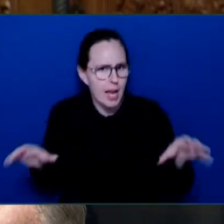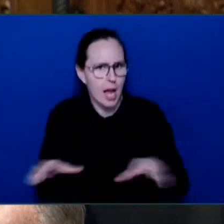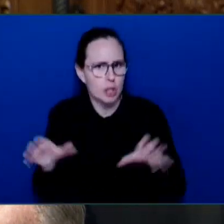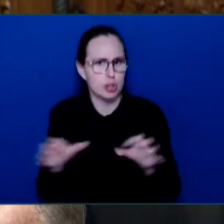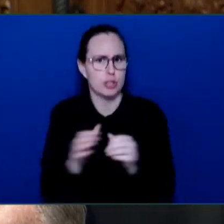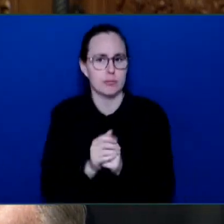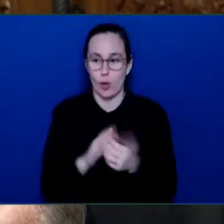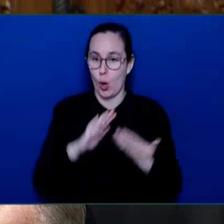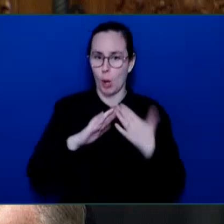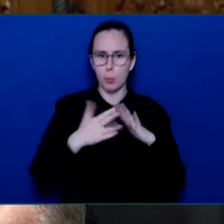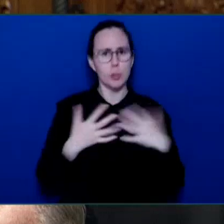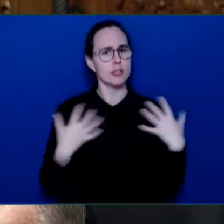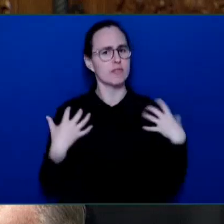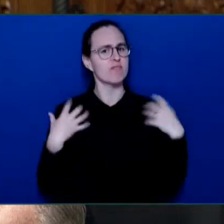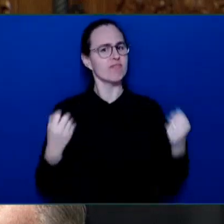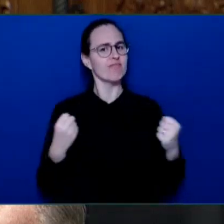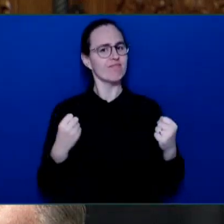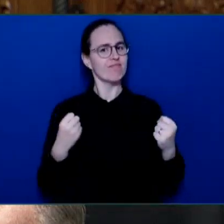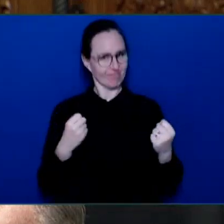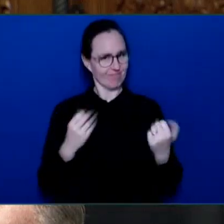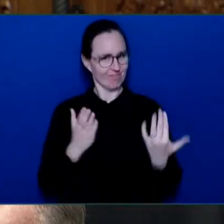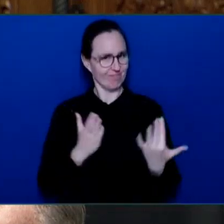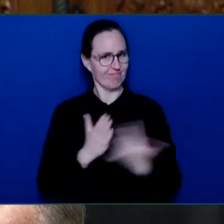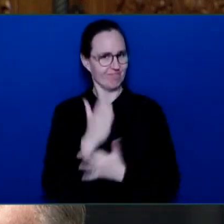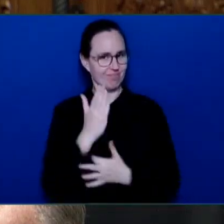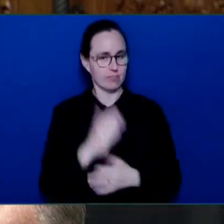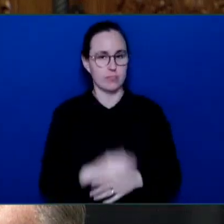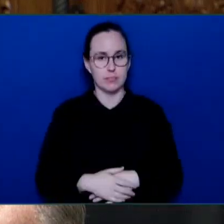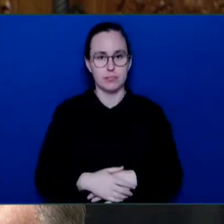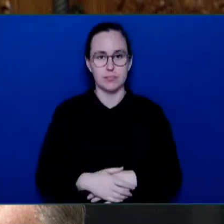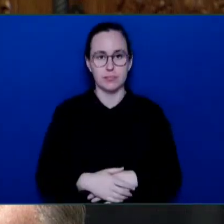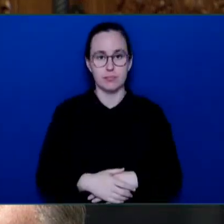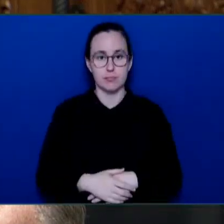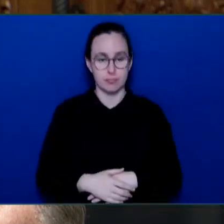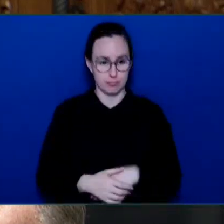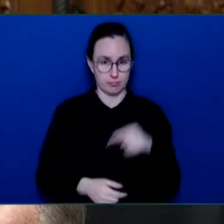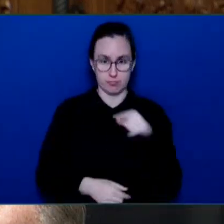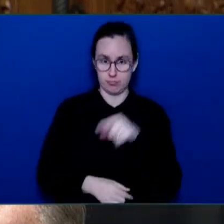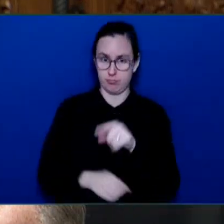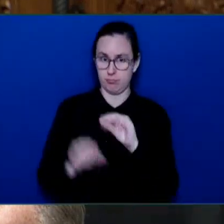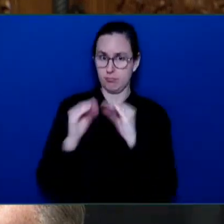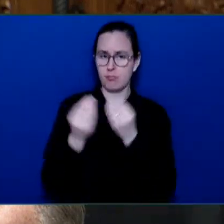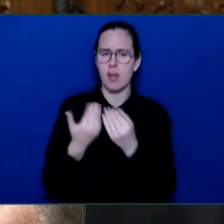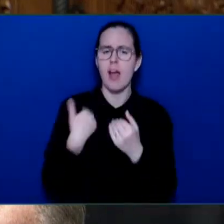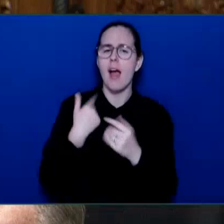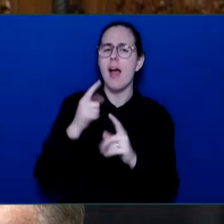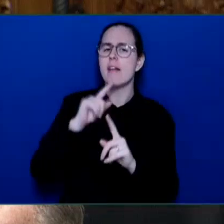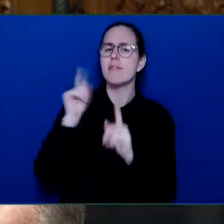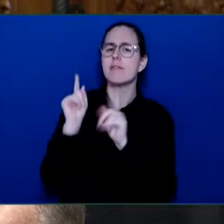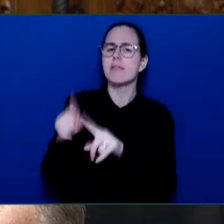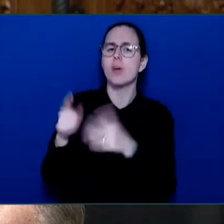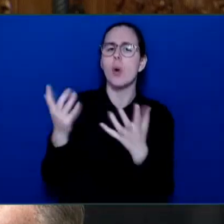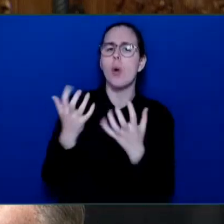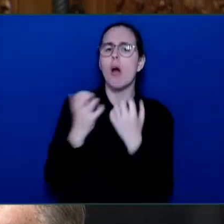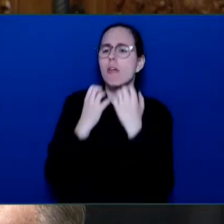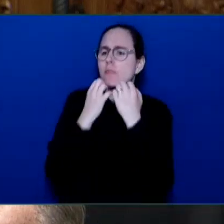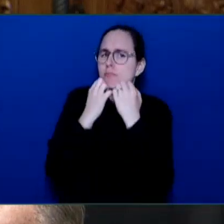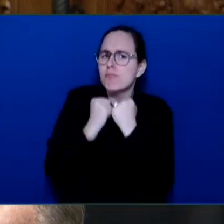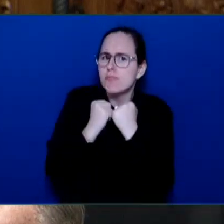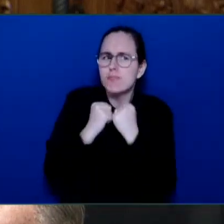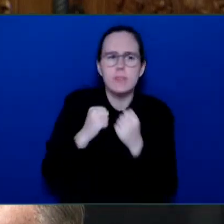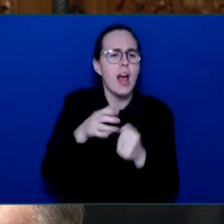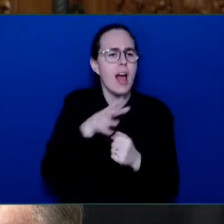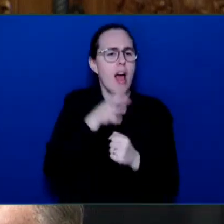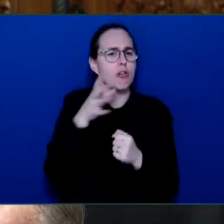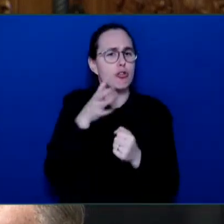to preserve agriculture land and encourage farming that can both include traditional agriculture and